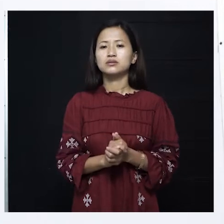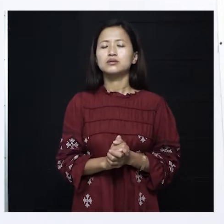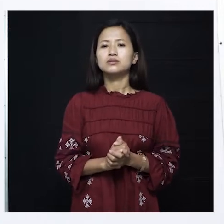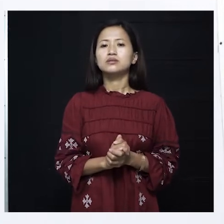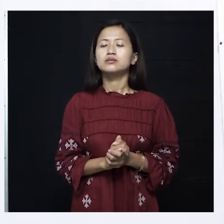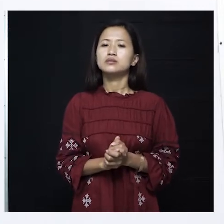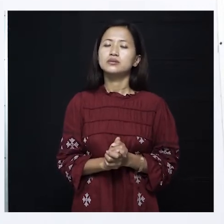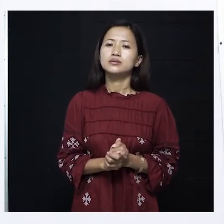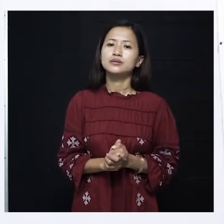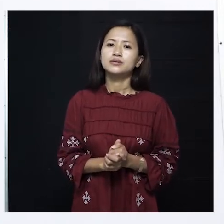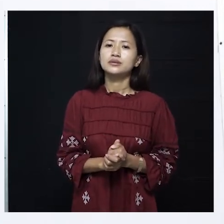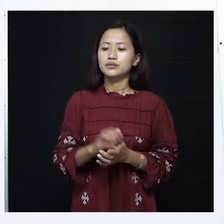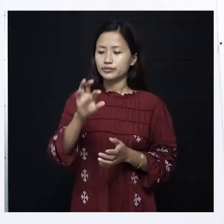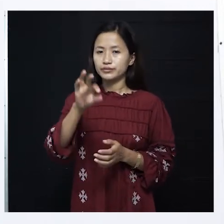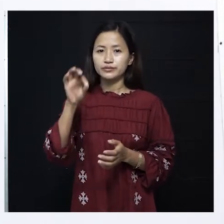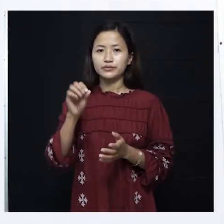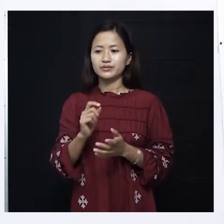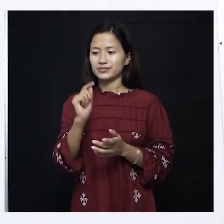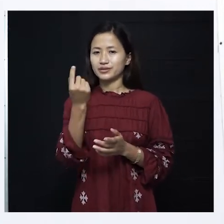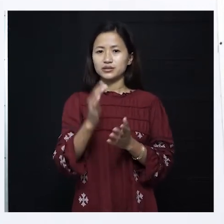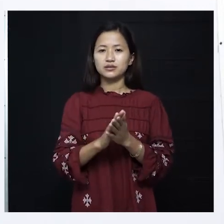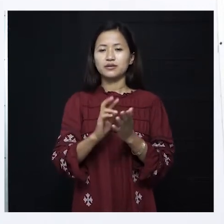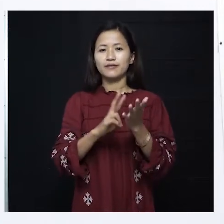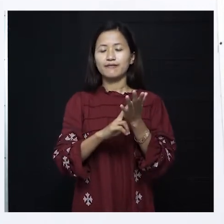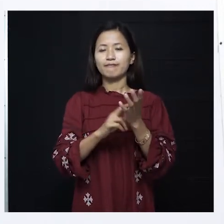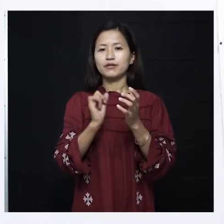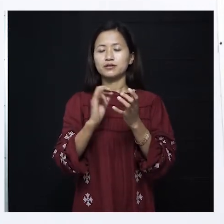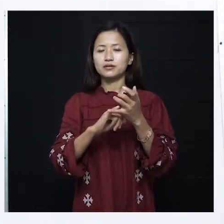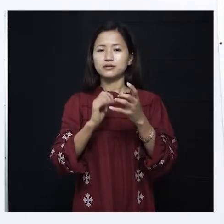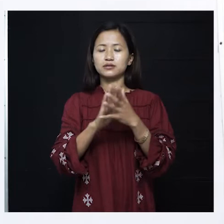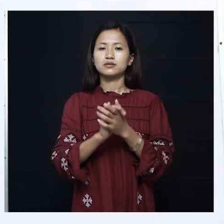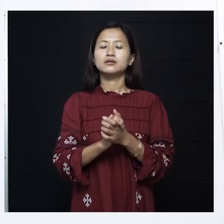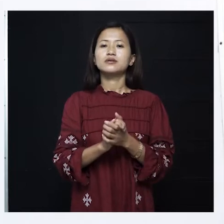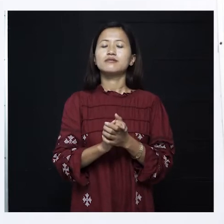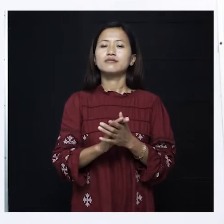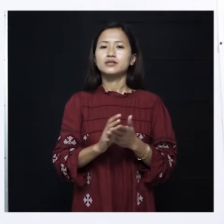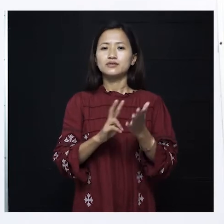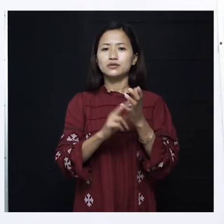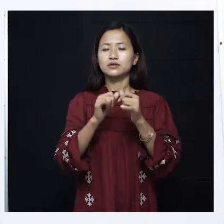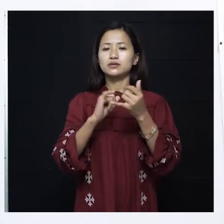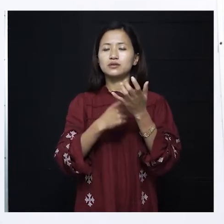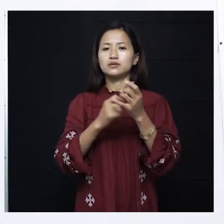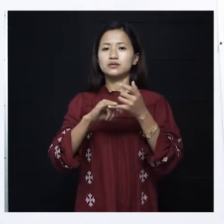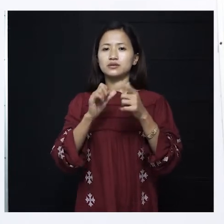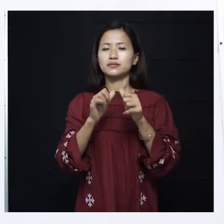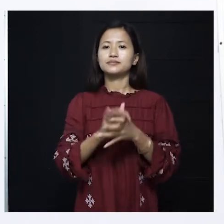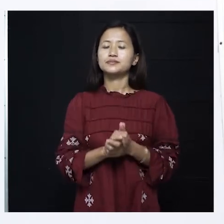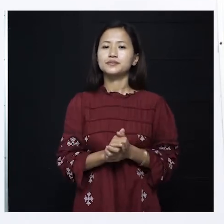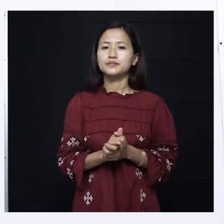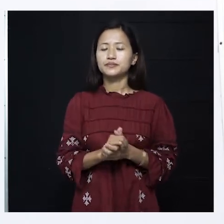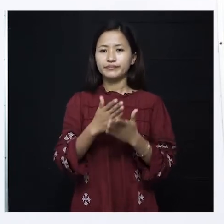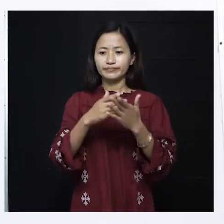if you look into the definition, you will find that it is just vice versa. Got it? It is just the opposite. Now, when we look at